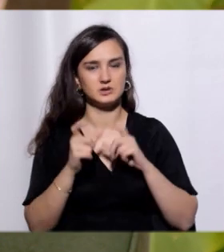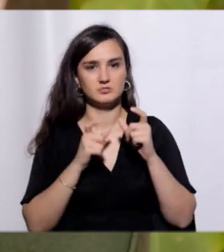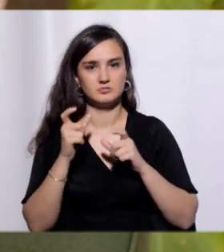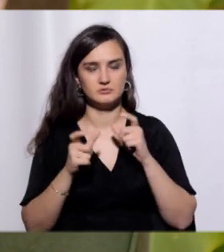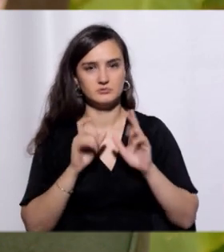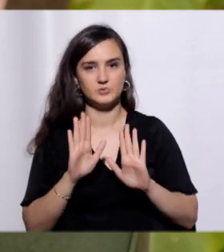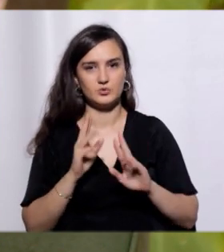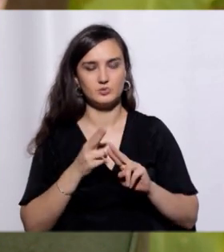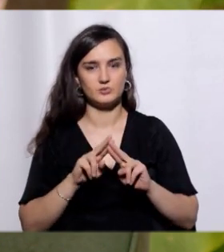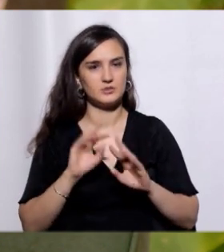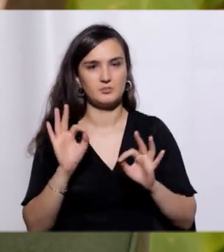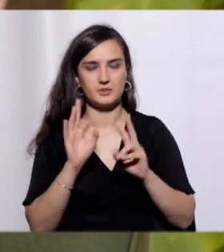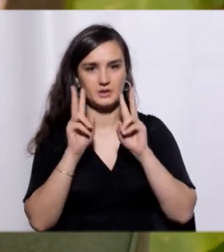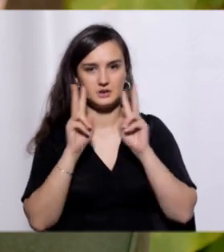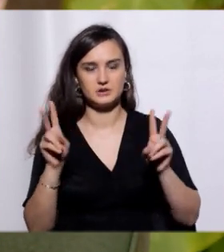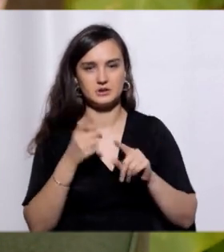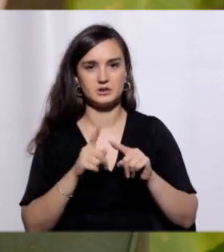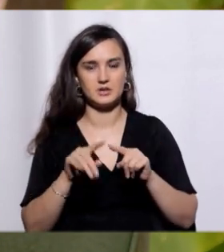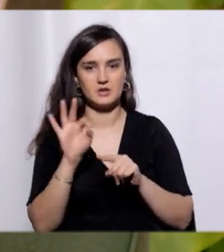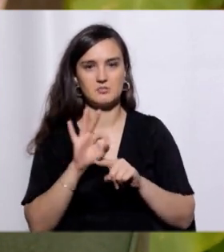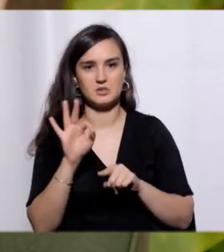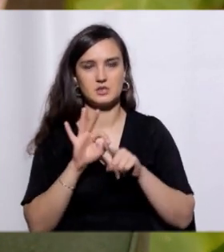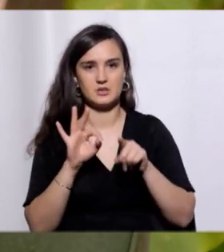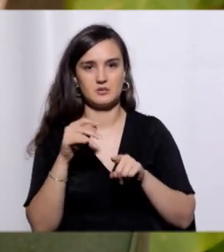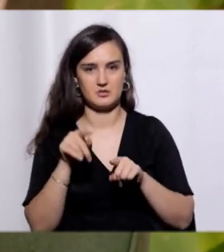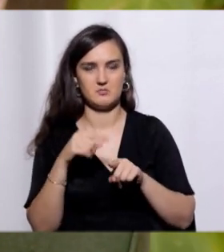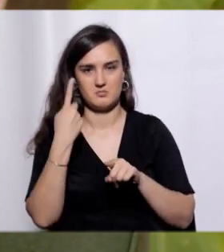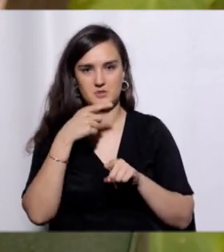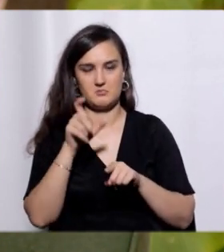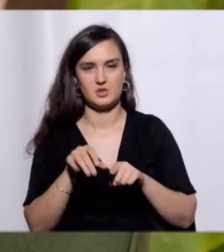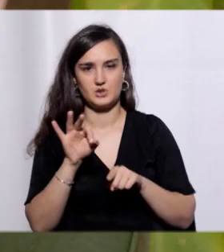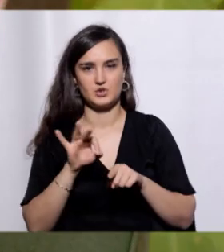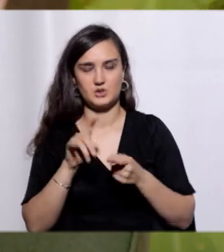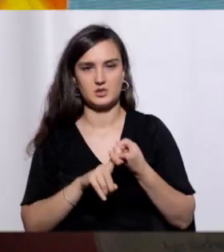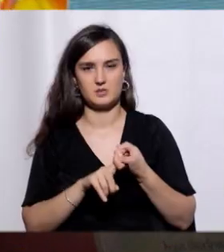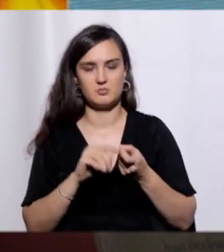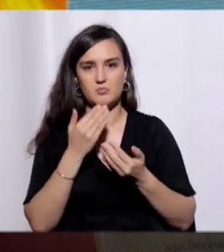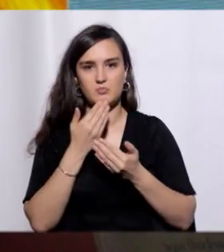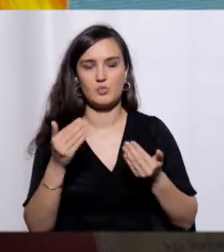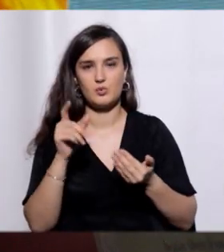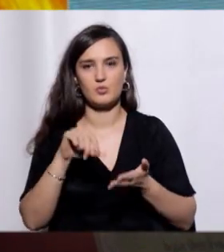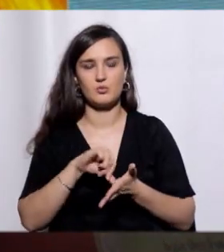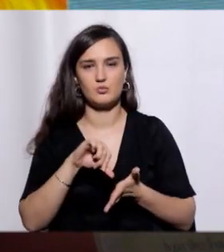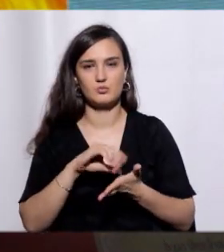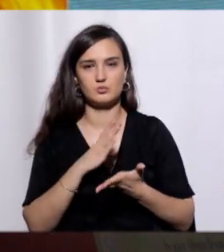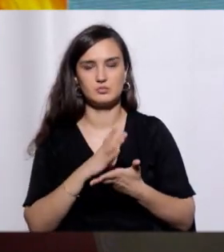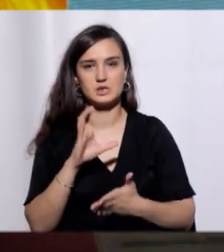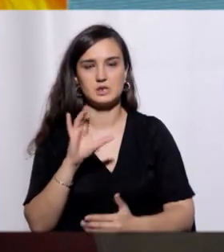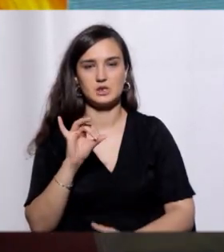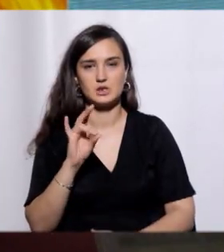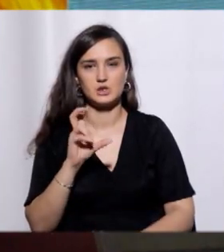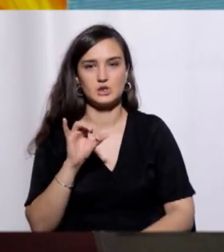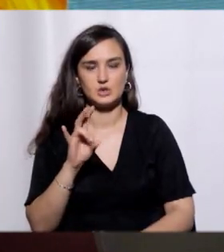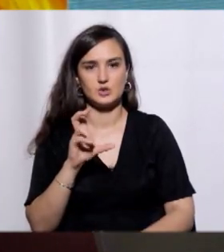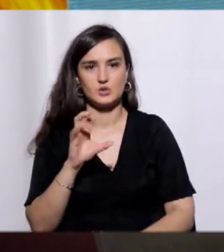scream and knows nothing about this person. Our last character is St.